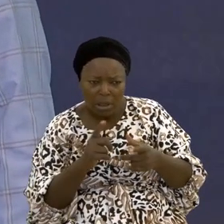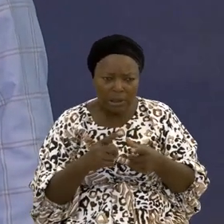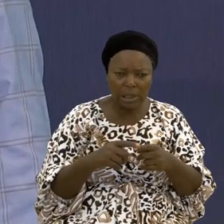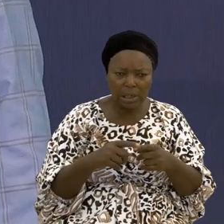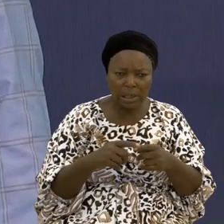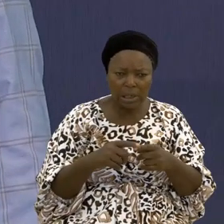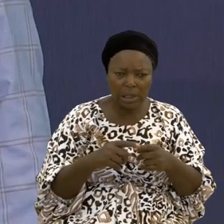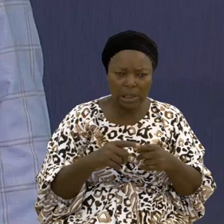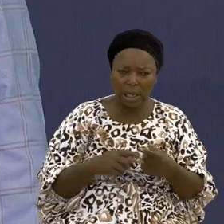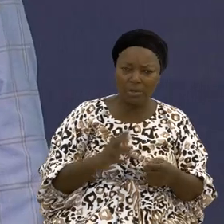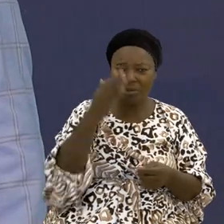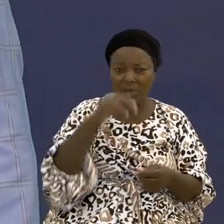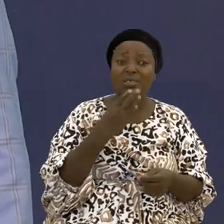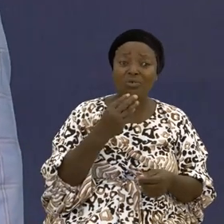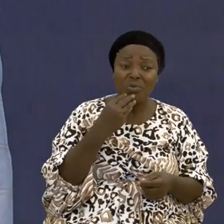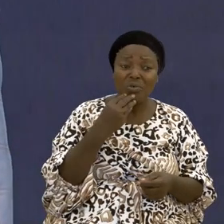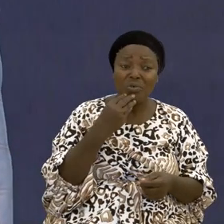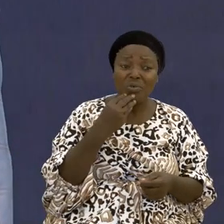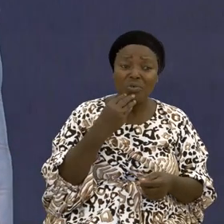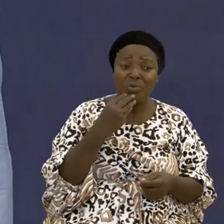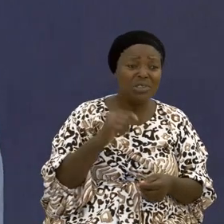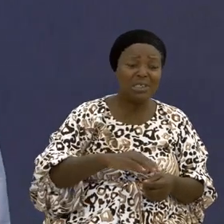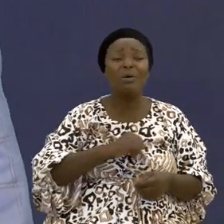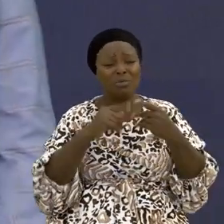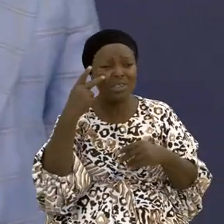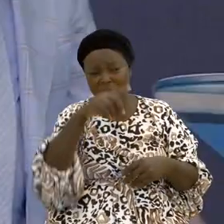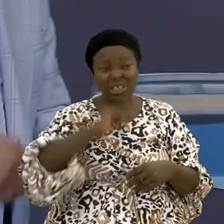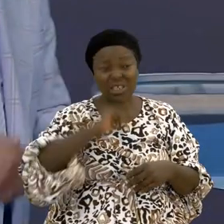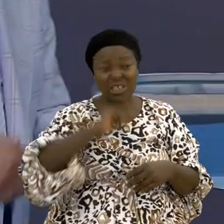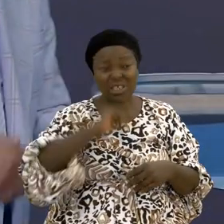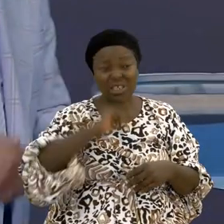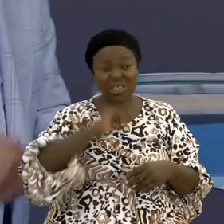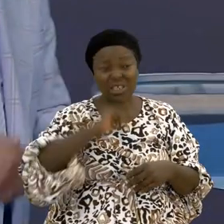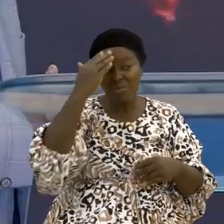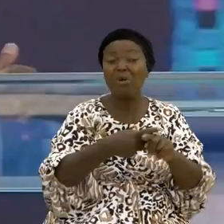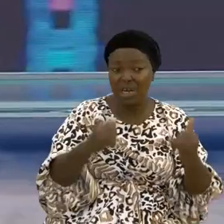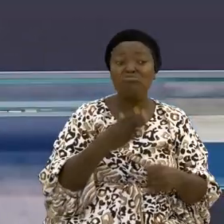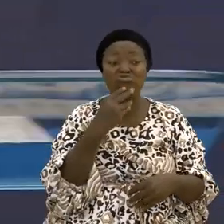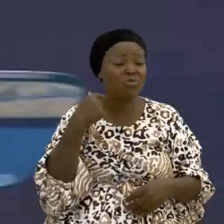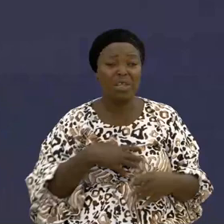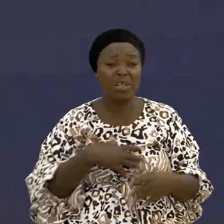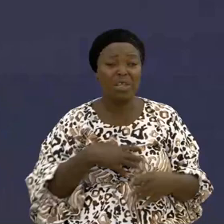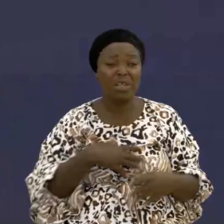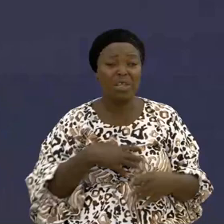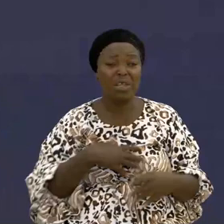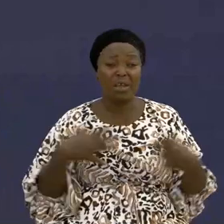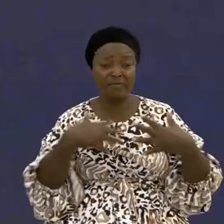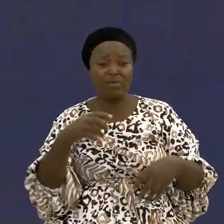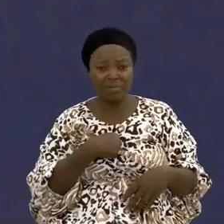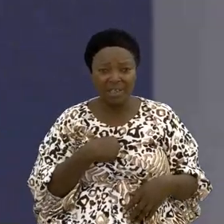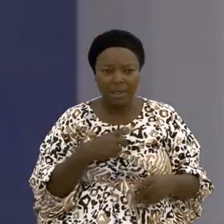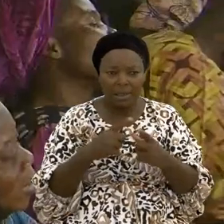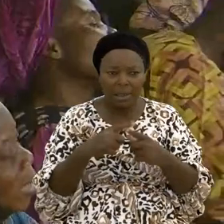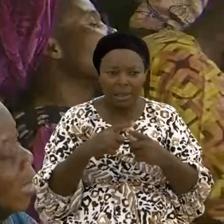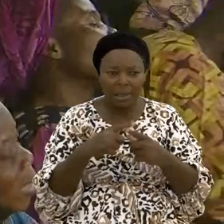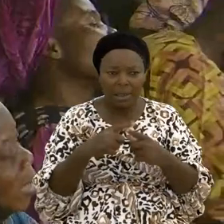Jews will never disobey me anymore in their lives. And then he was surprised. Your